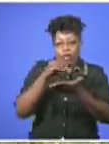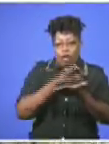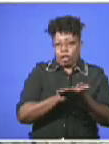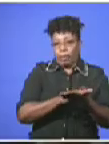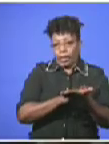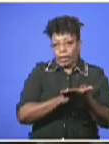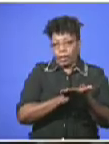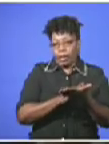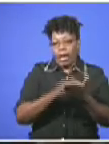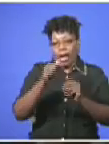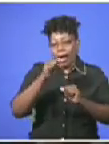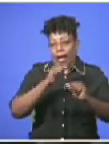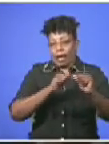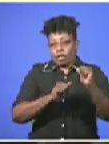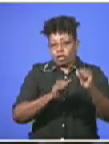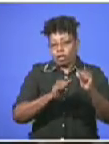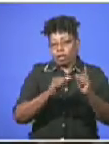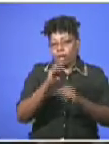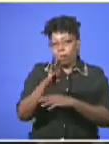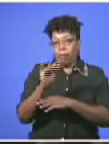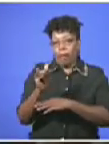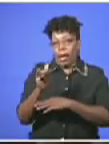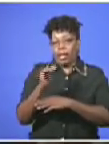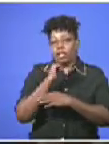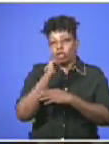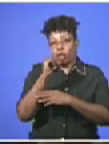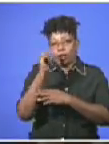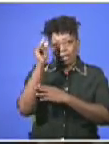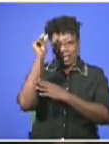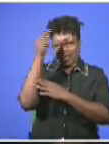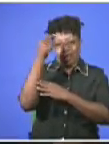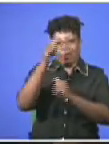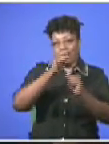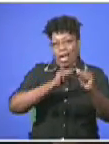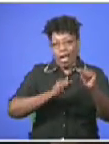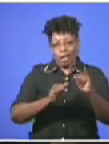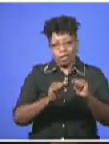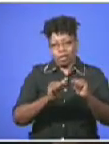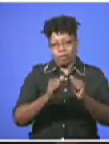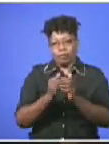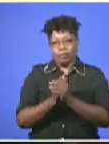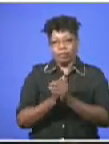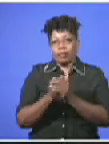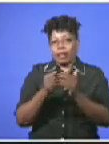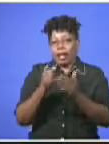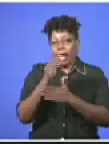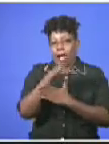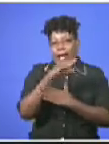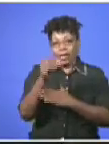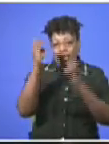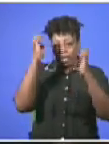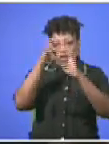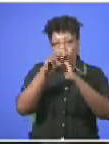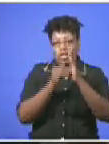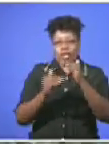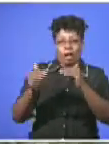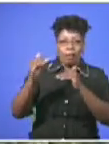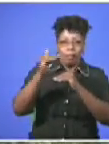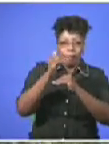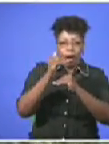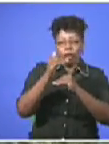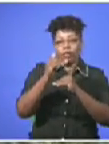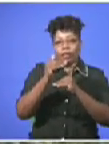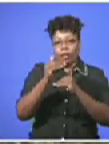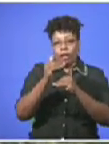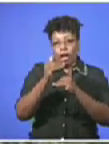of action by maybe not even a government action. And education above and beyond